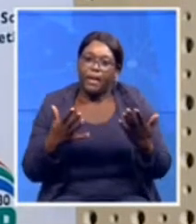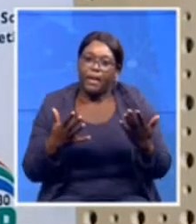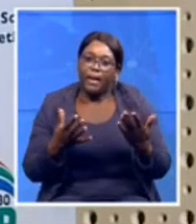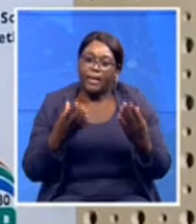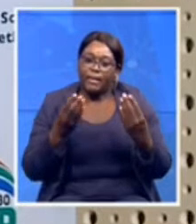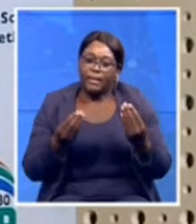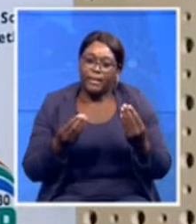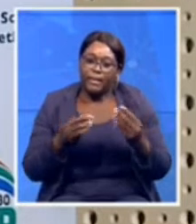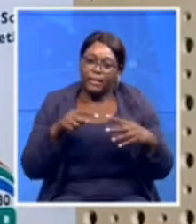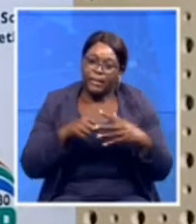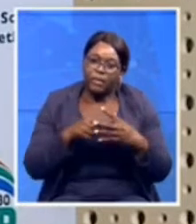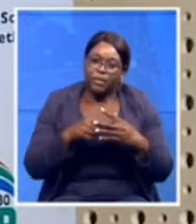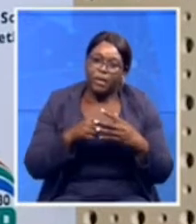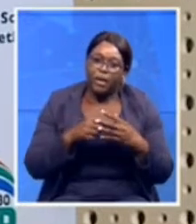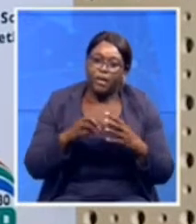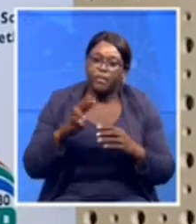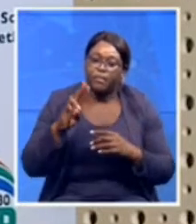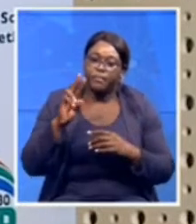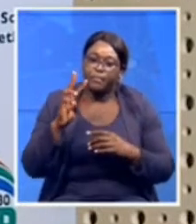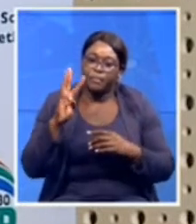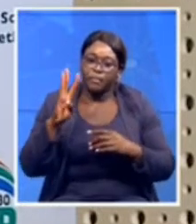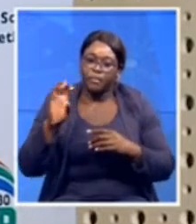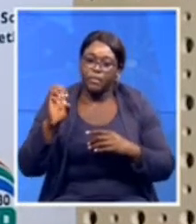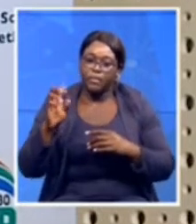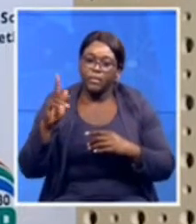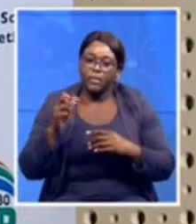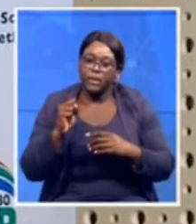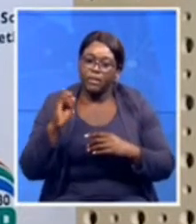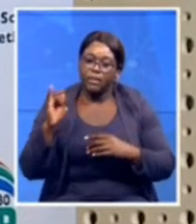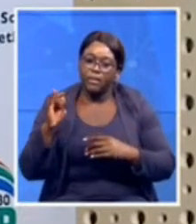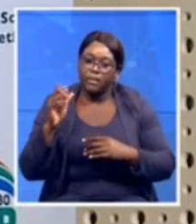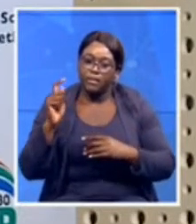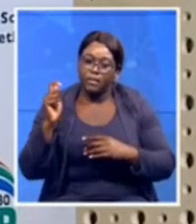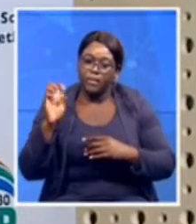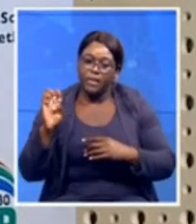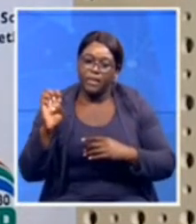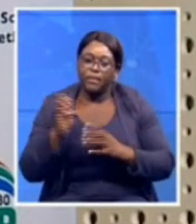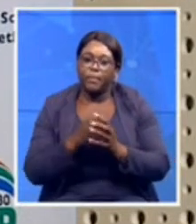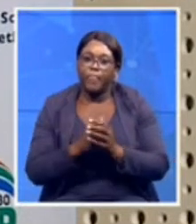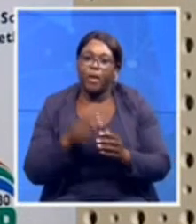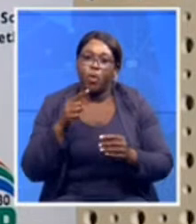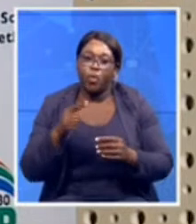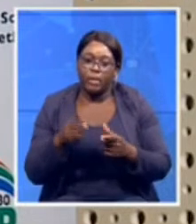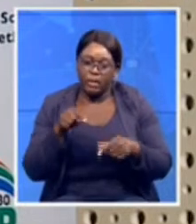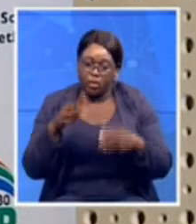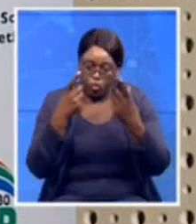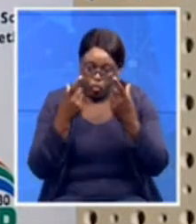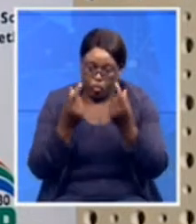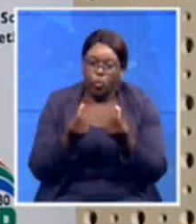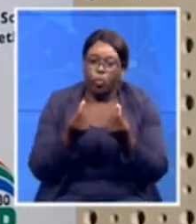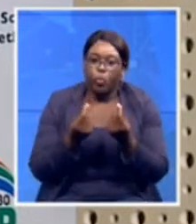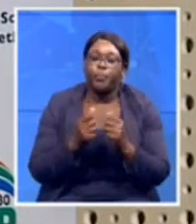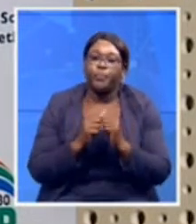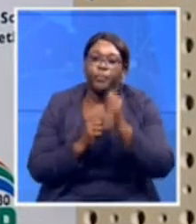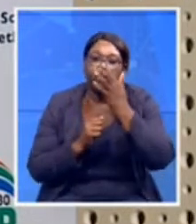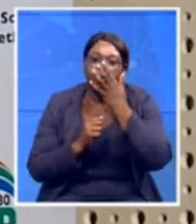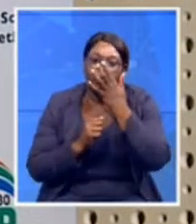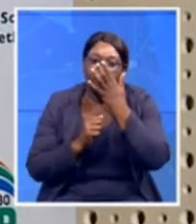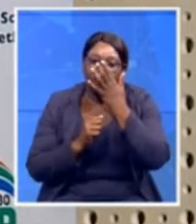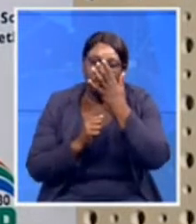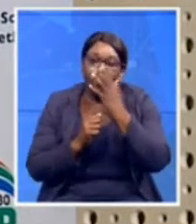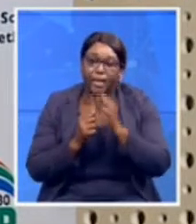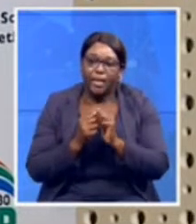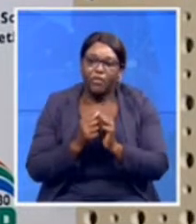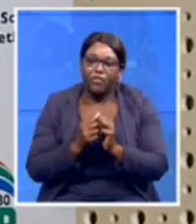own jurisdictions. We have to do that. We'll do that as well. So we those are some of the activities that will drive us. Now, what is it that we have